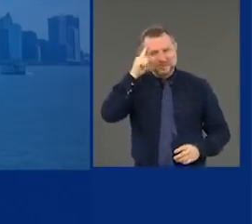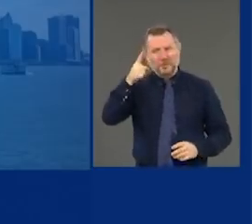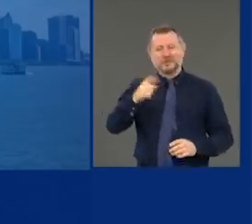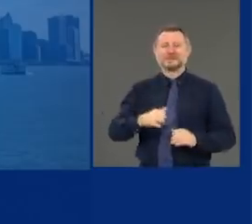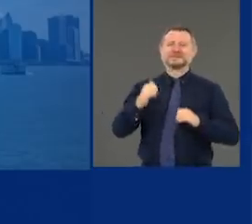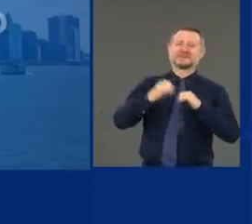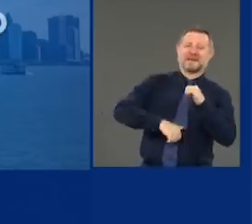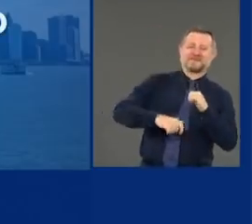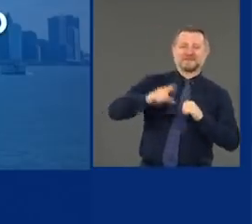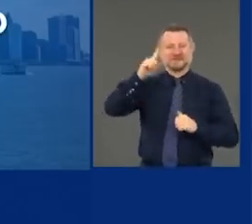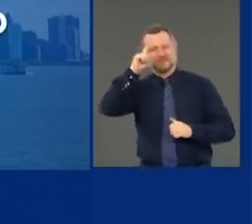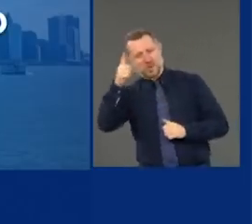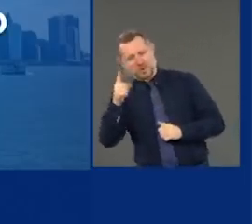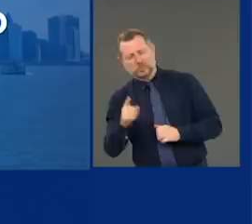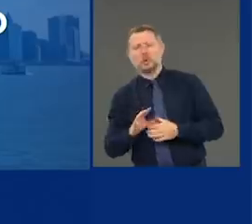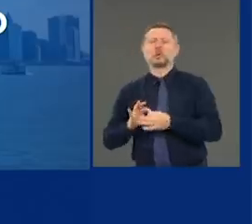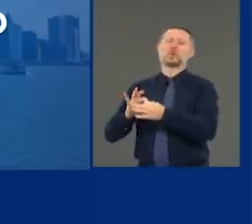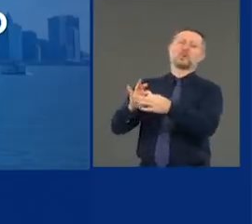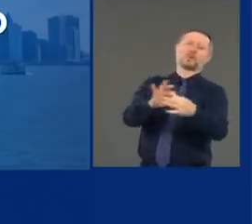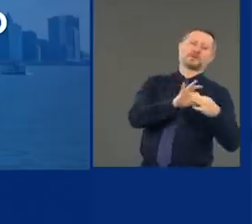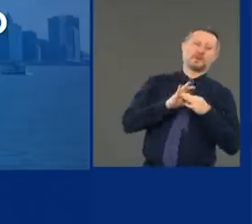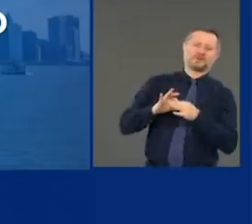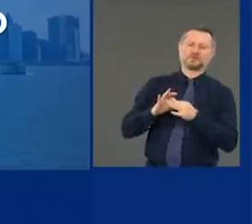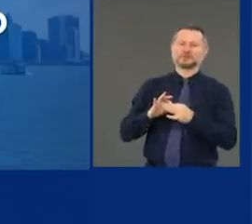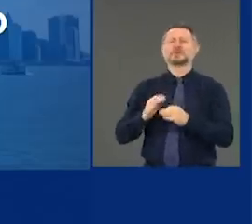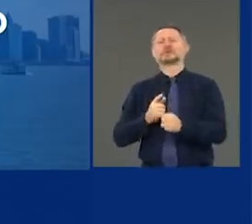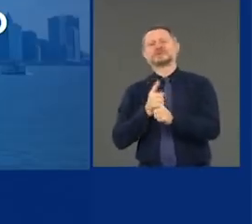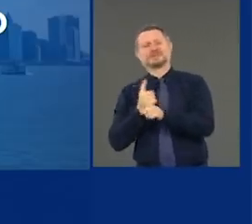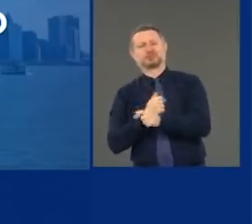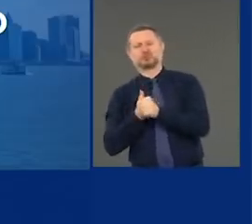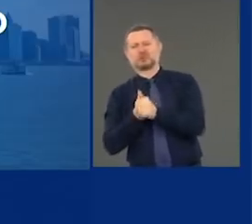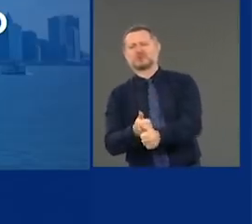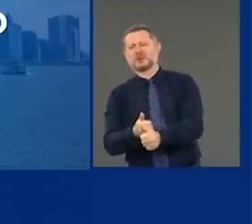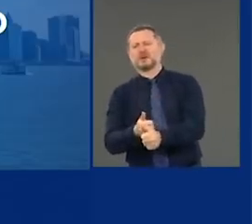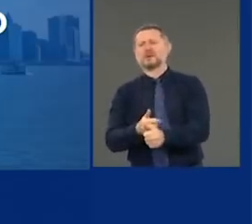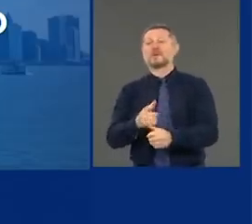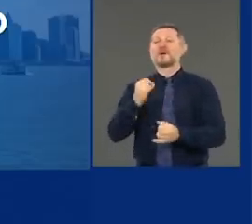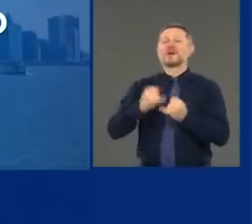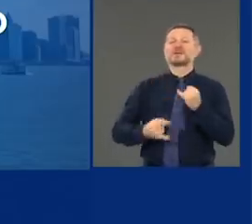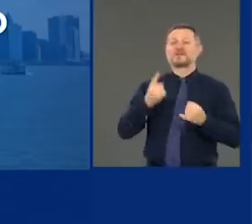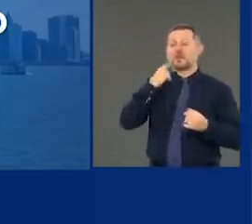Smart, united, disciplined. Last word is for me. Loving.